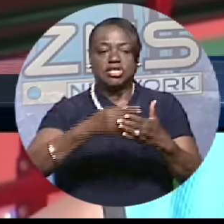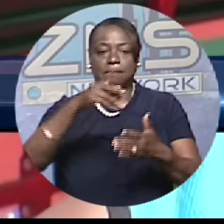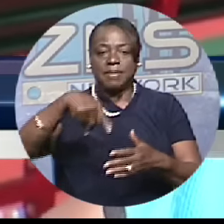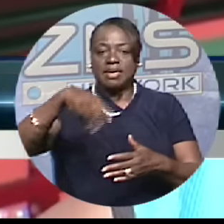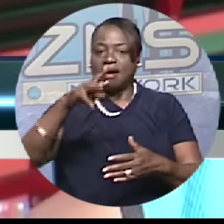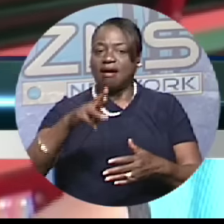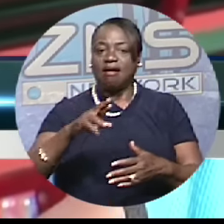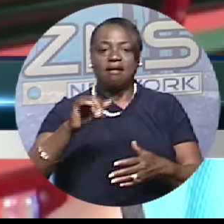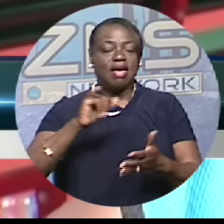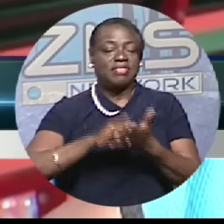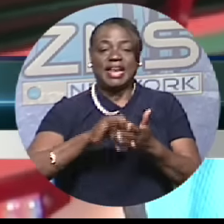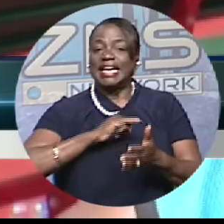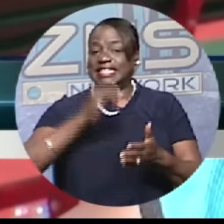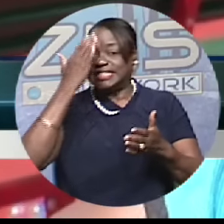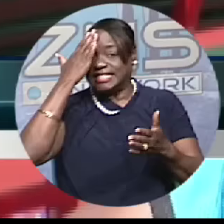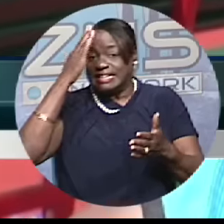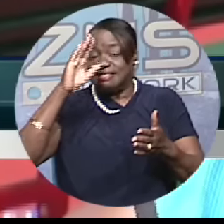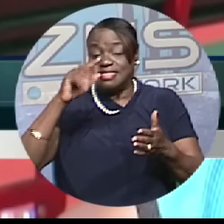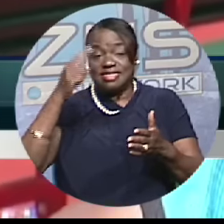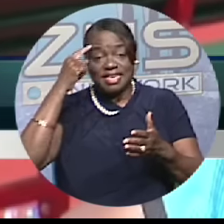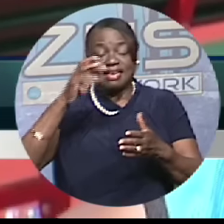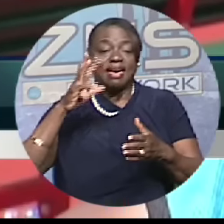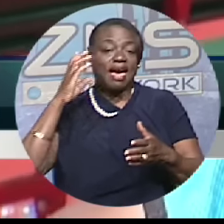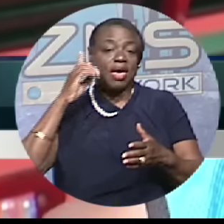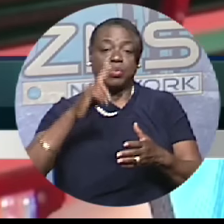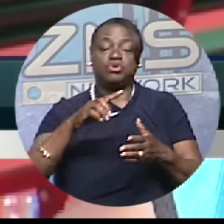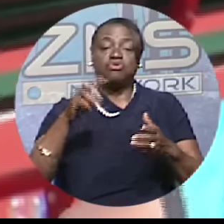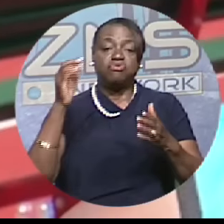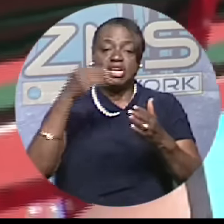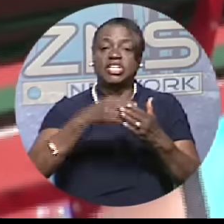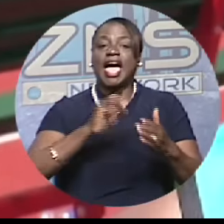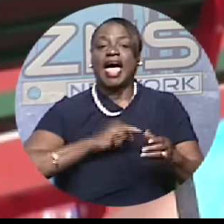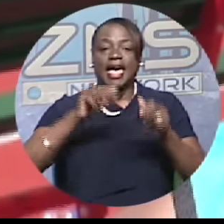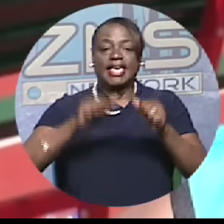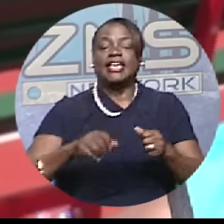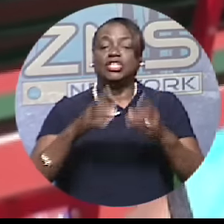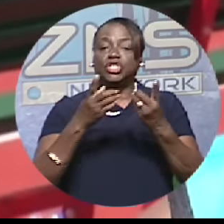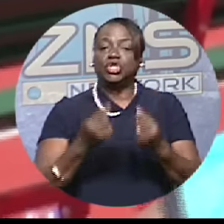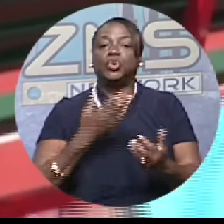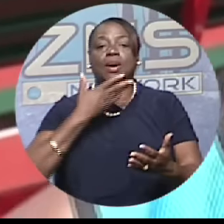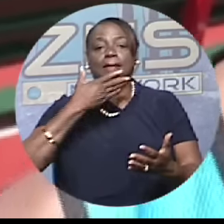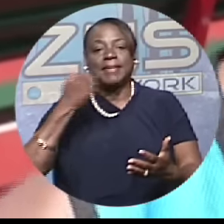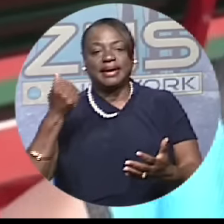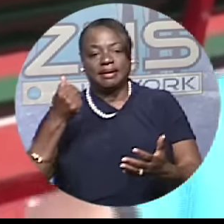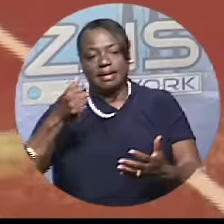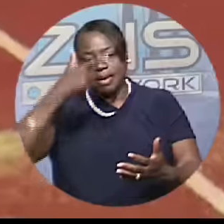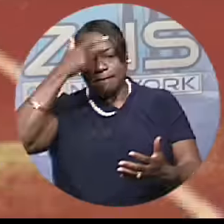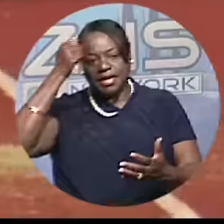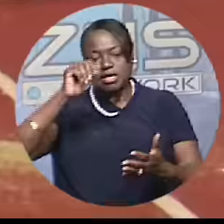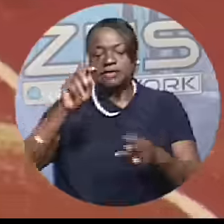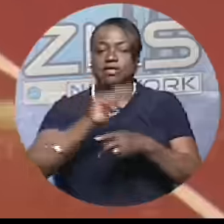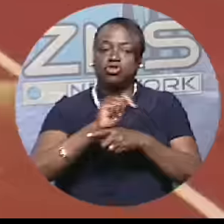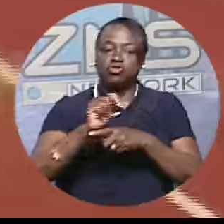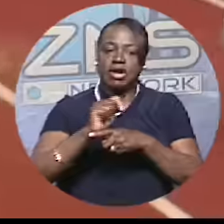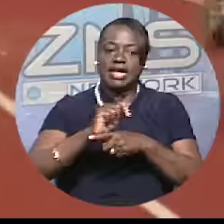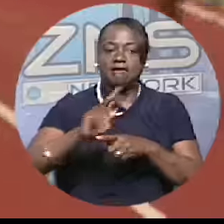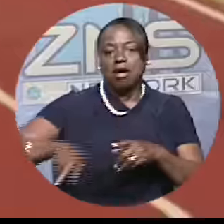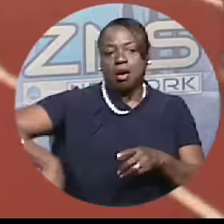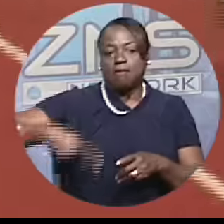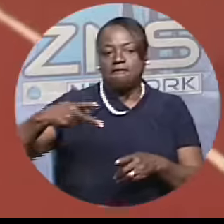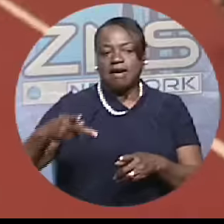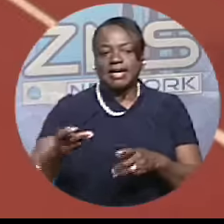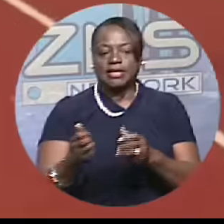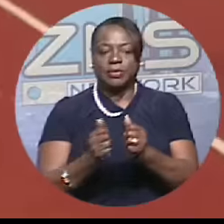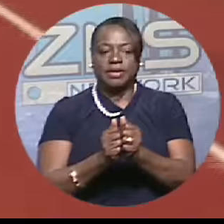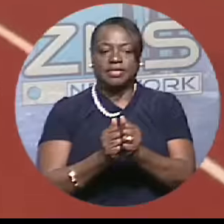I was going to reach, and I could do a lot better considering that the training I was provided with. The long and triple jumpers are not